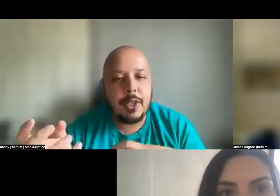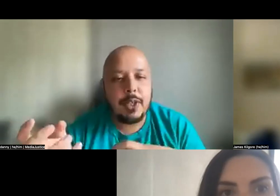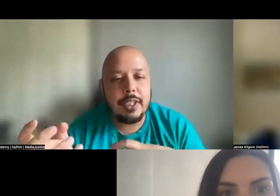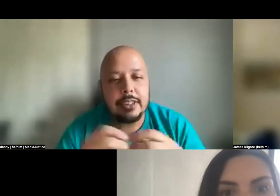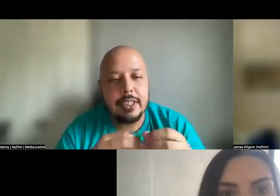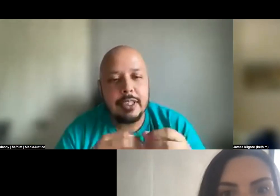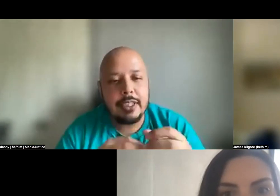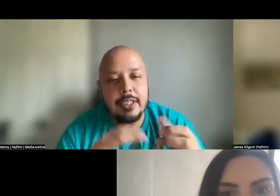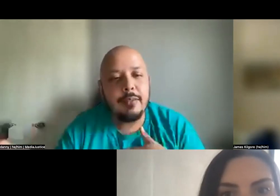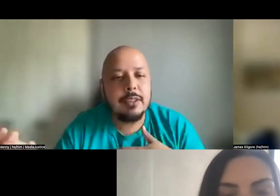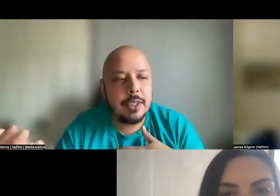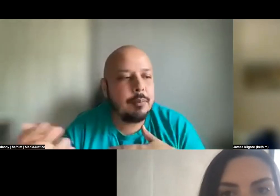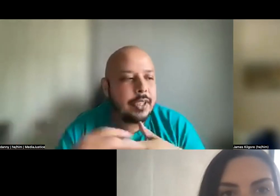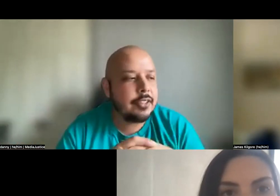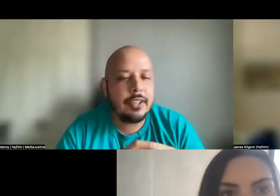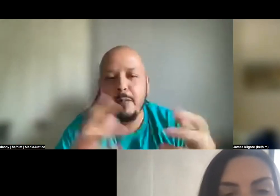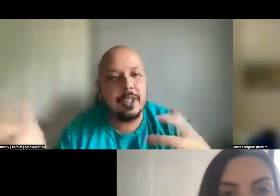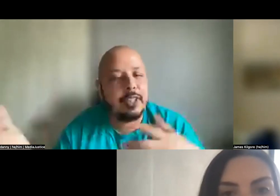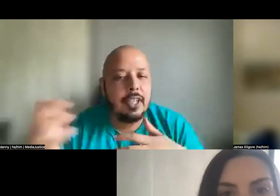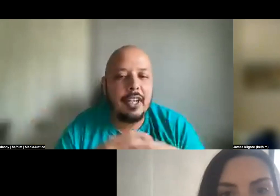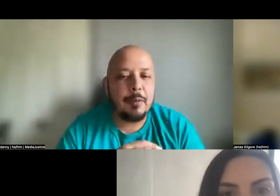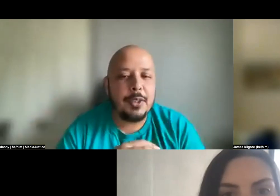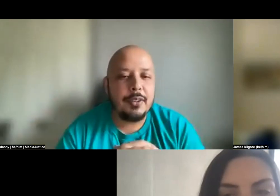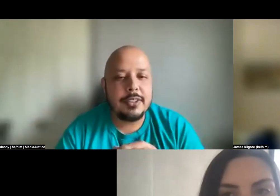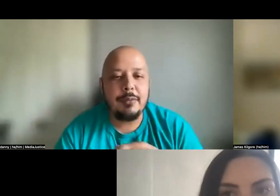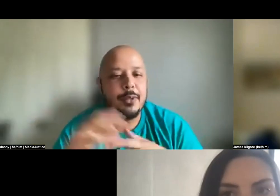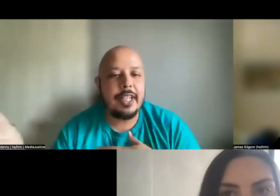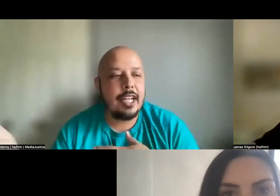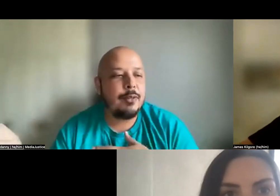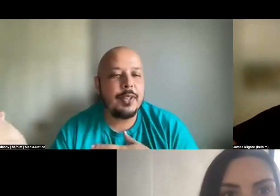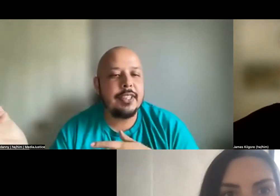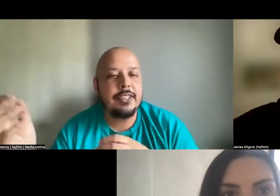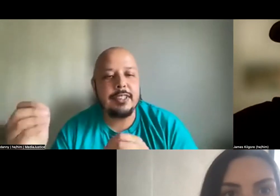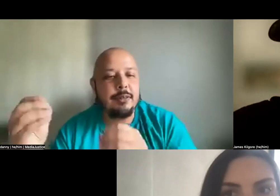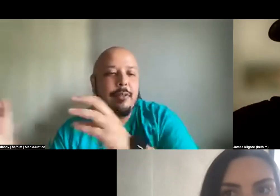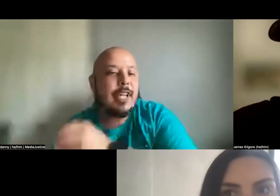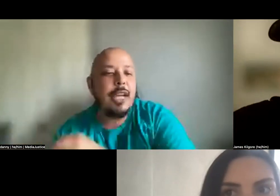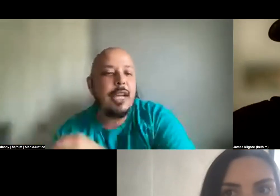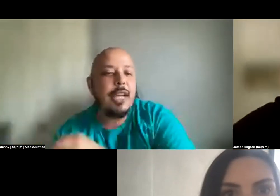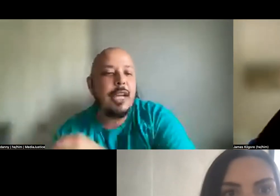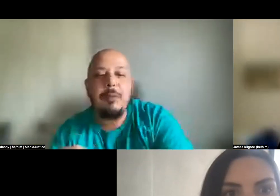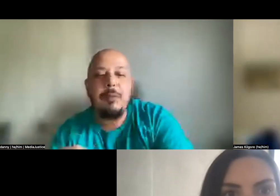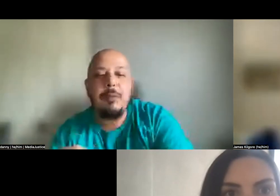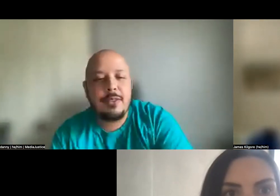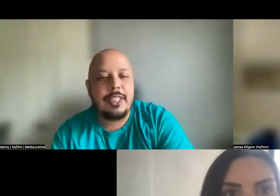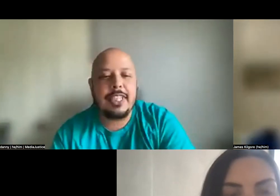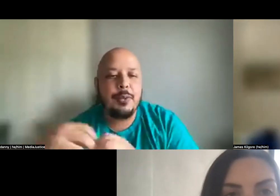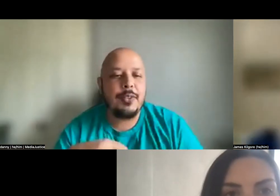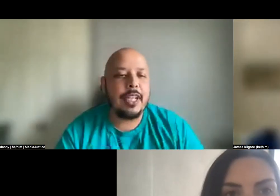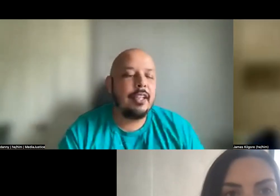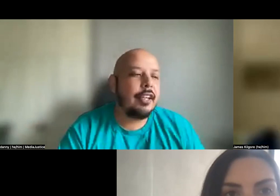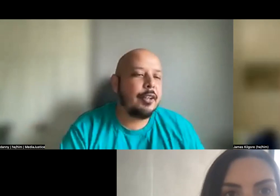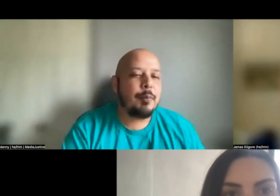right? An intervention, really, because there have been, you know, some folks that have focused on just like family, for example, or